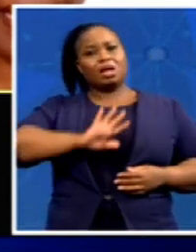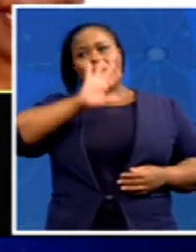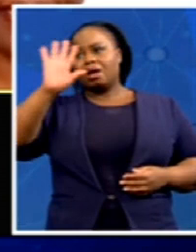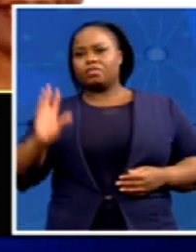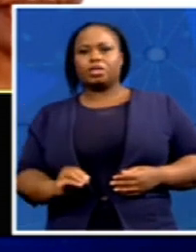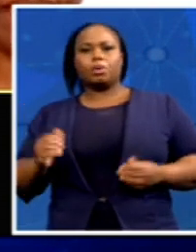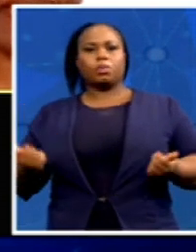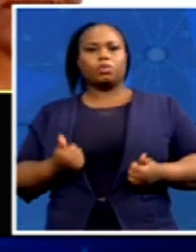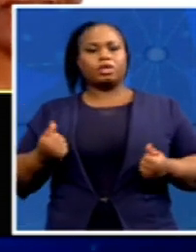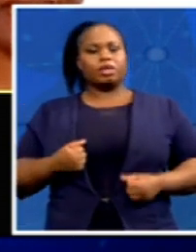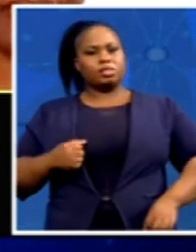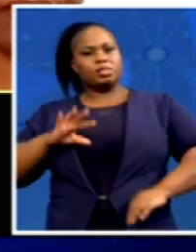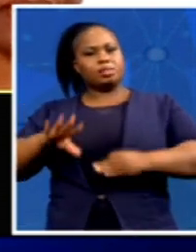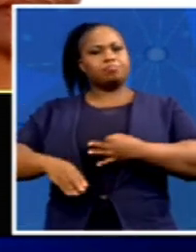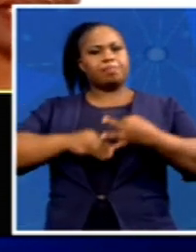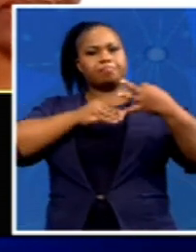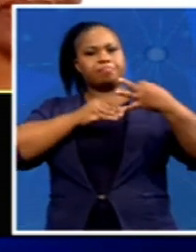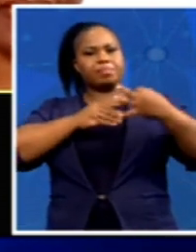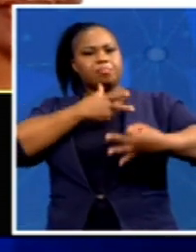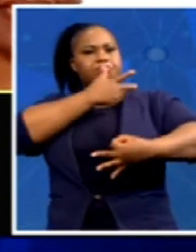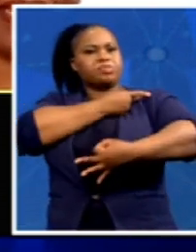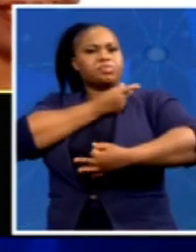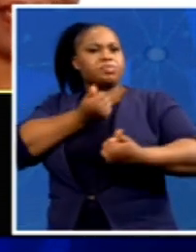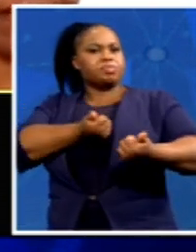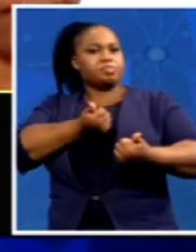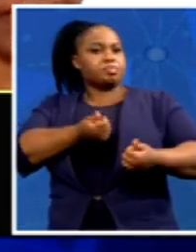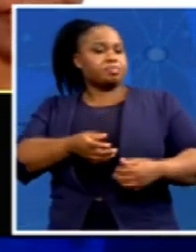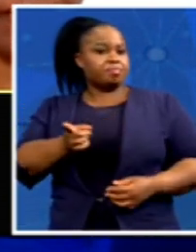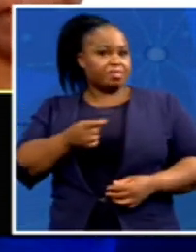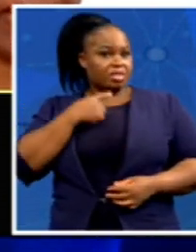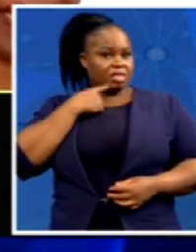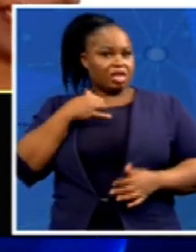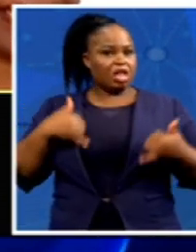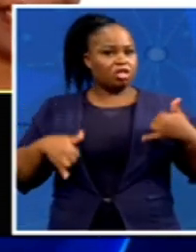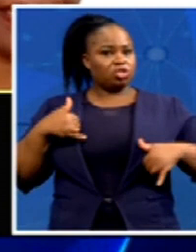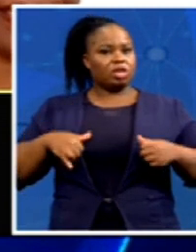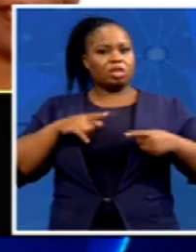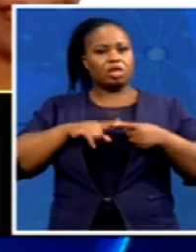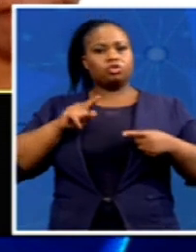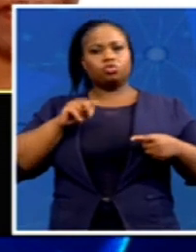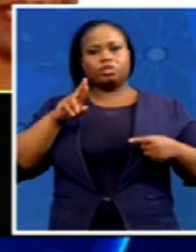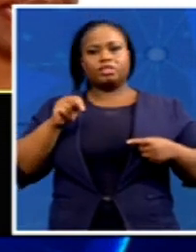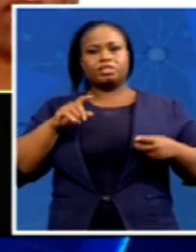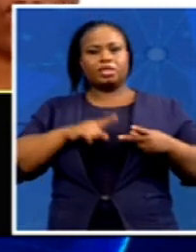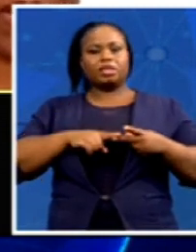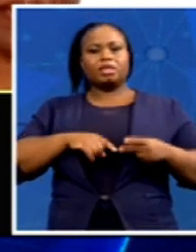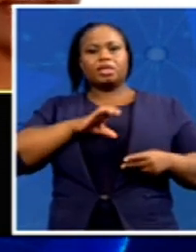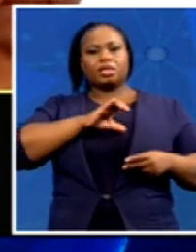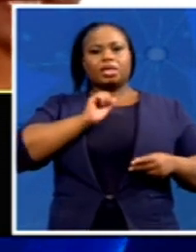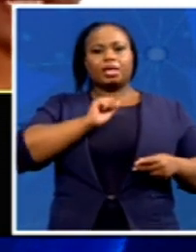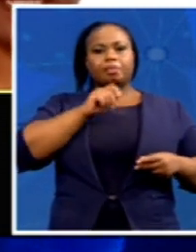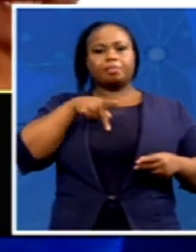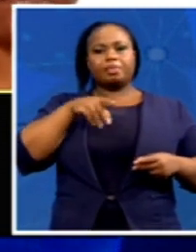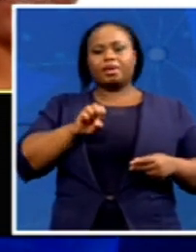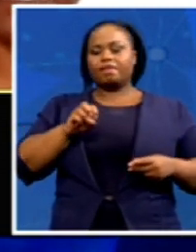vaccine? And he mentions Algeria, Tunisia, and Cape Verde. And he says this is happening while